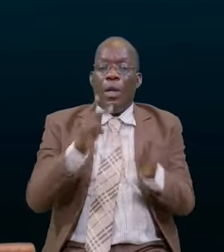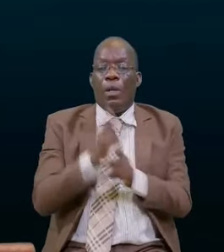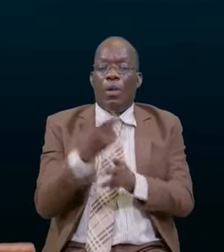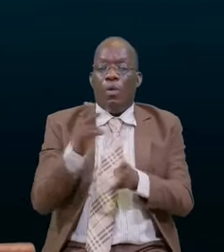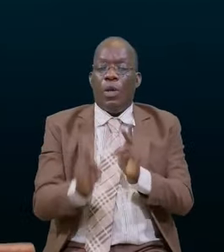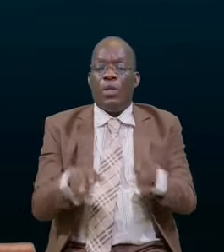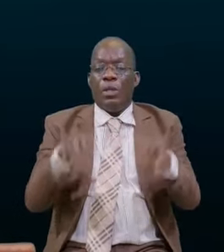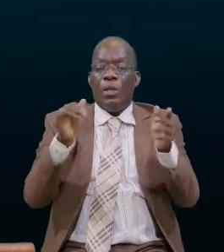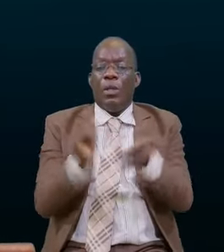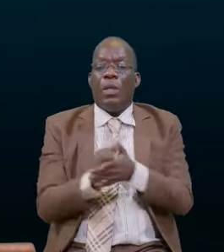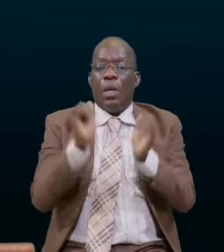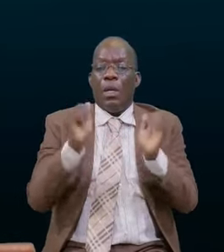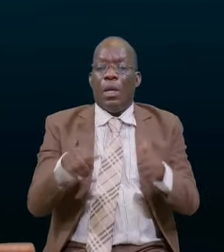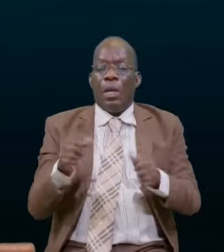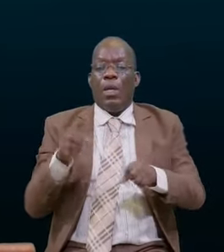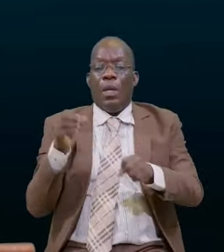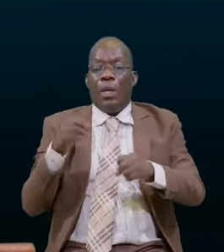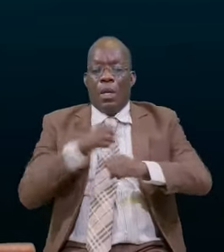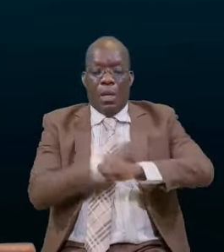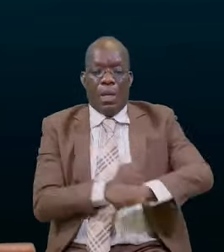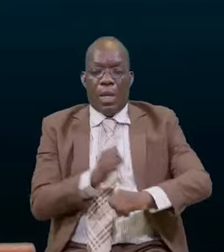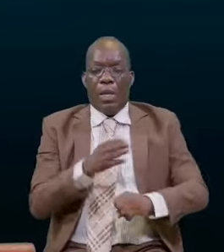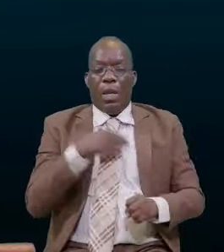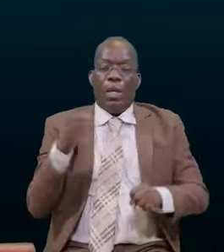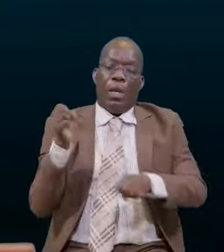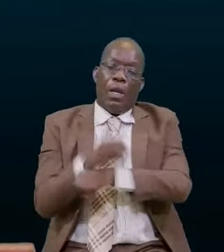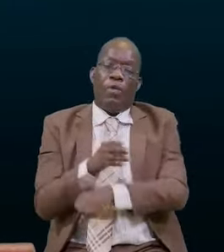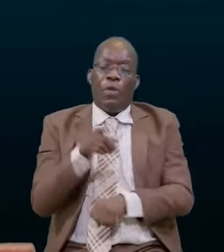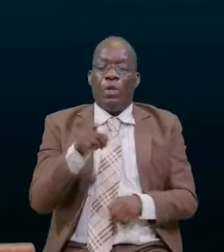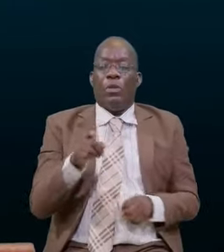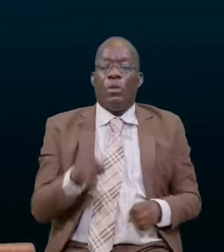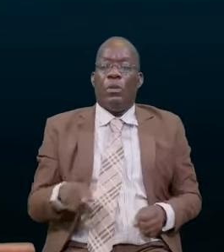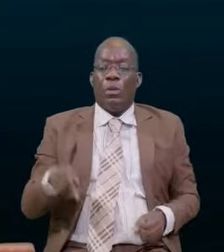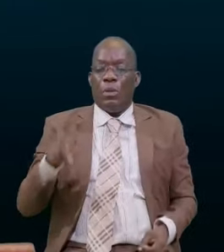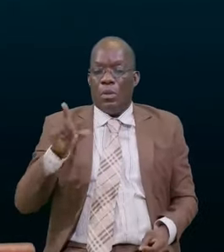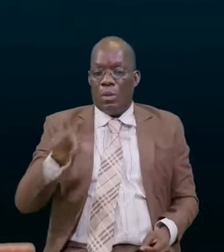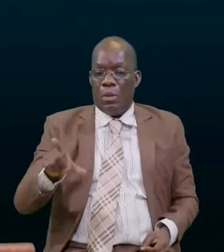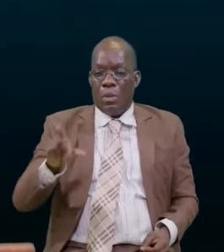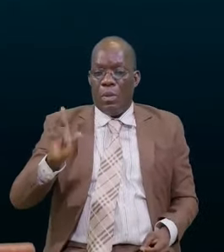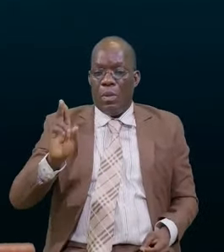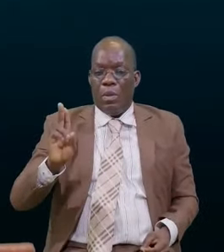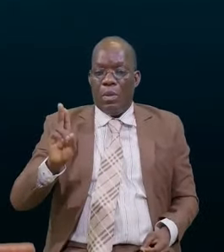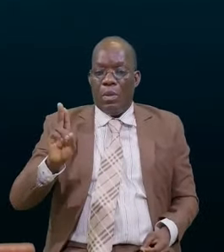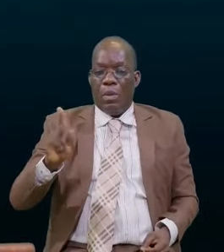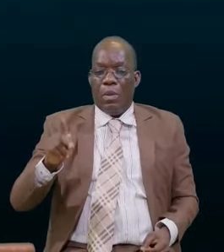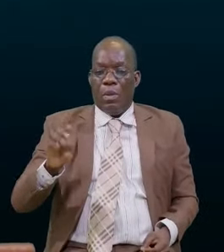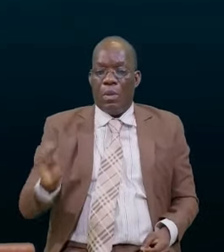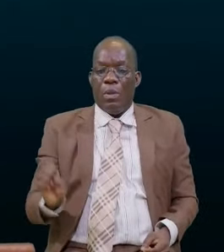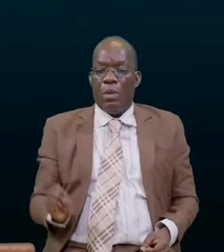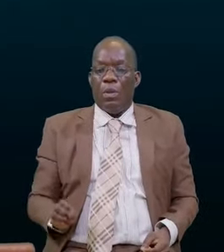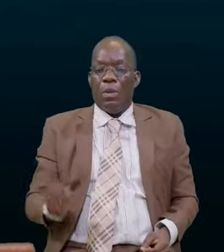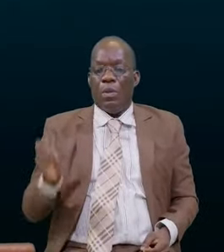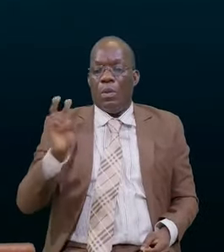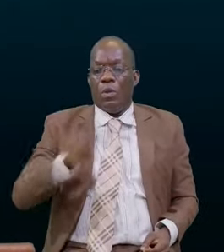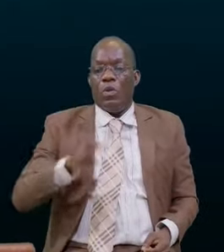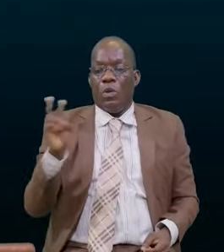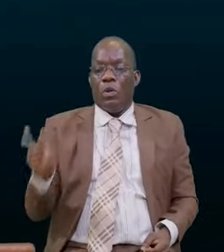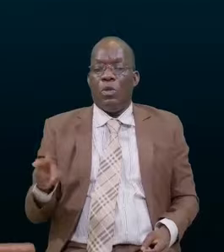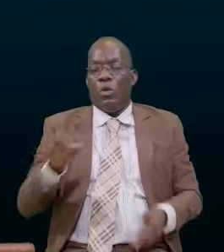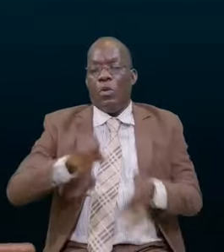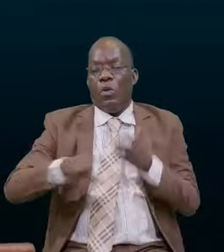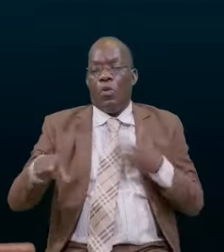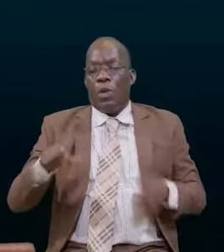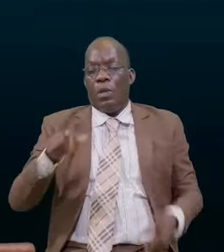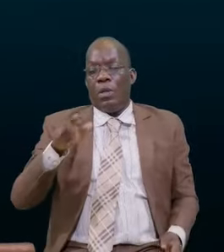and consel you in the book of uh Luke chapter 22 I read verse 31 Luke 22